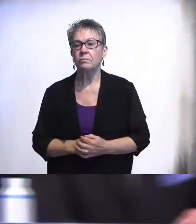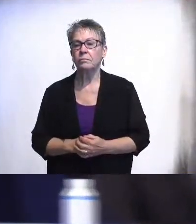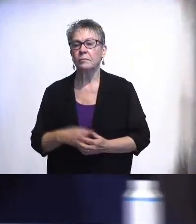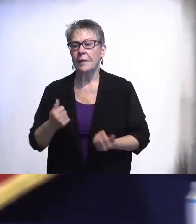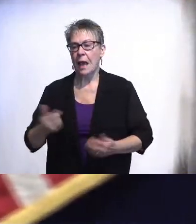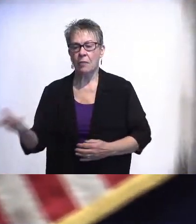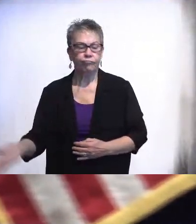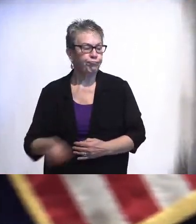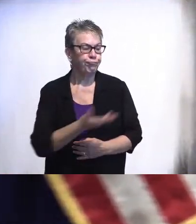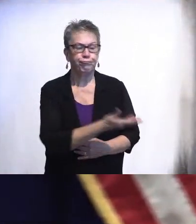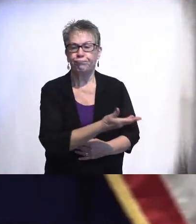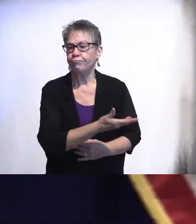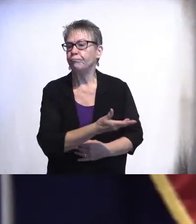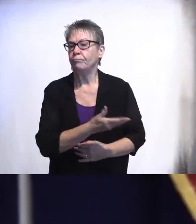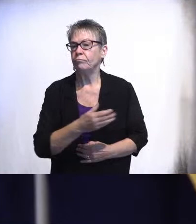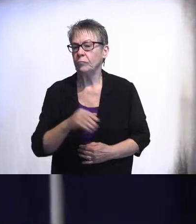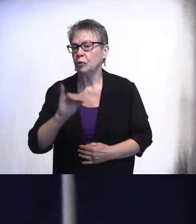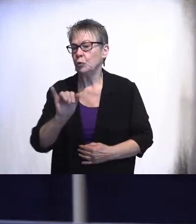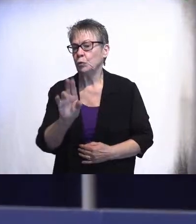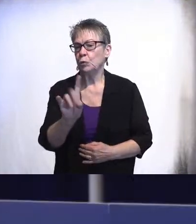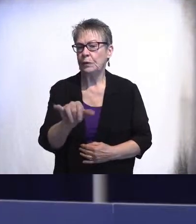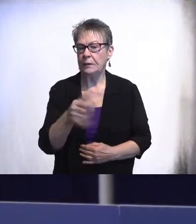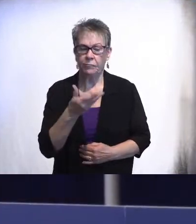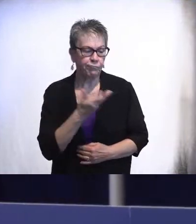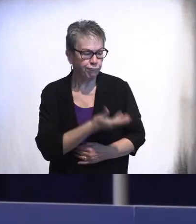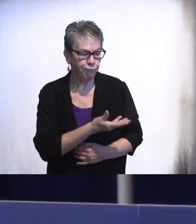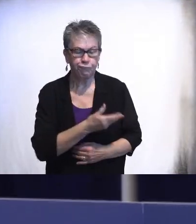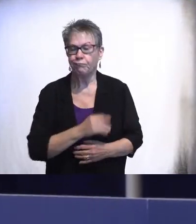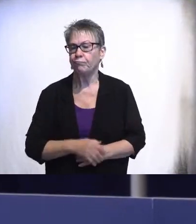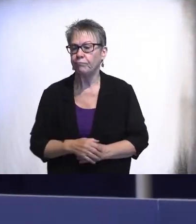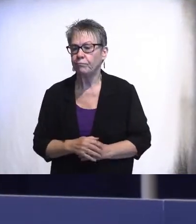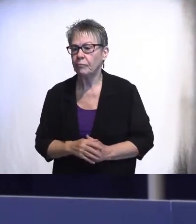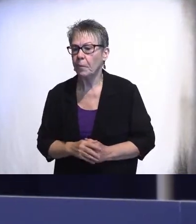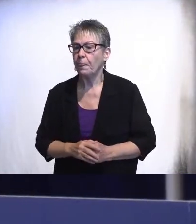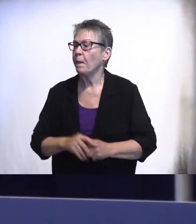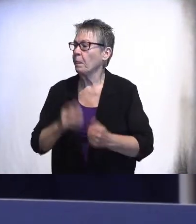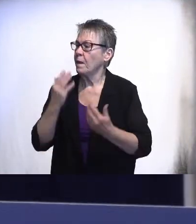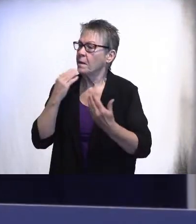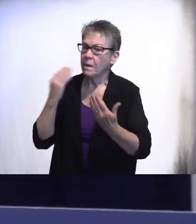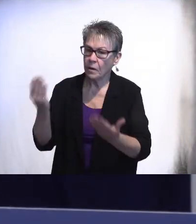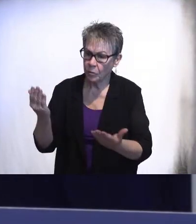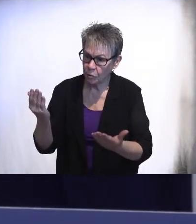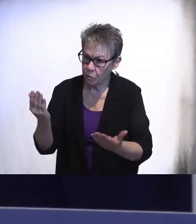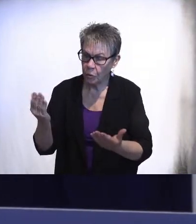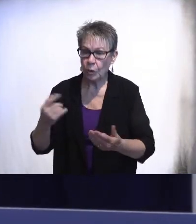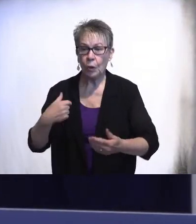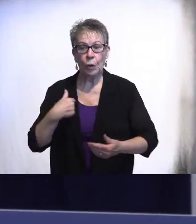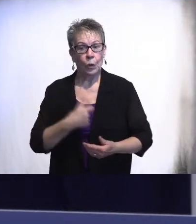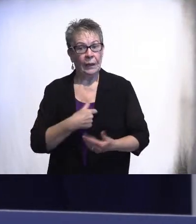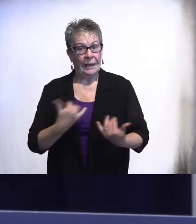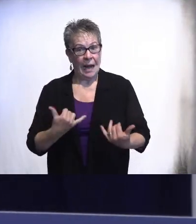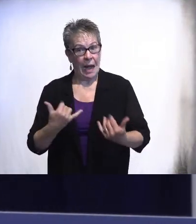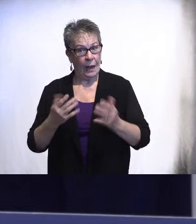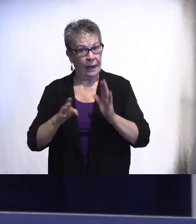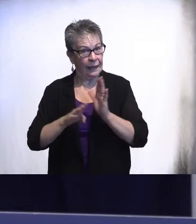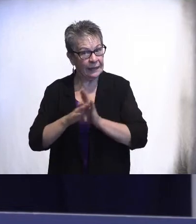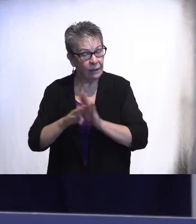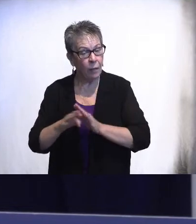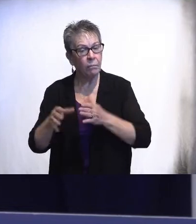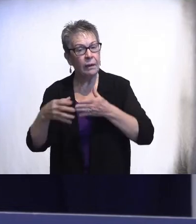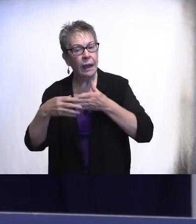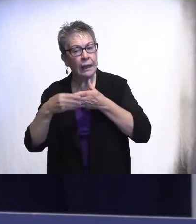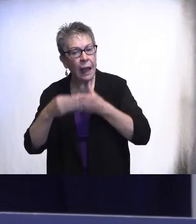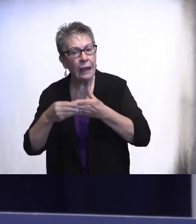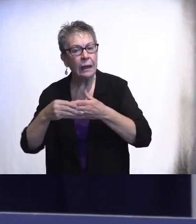and good afternoon. As the Governor said, the Department will be developing guidance that incorporates all aspects